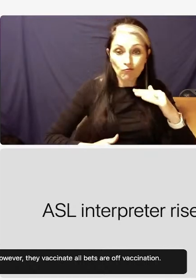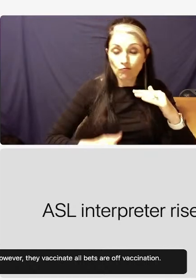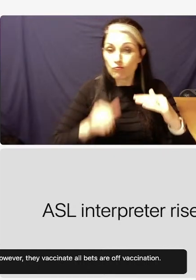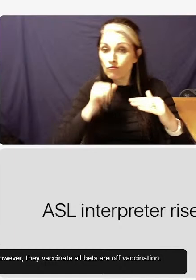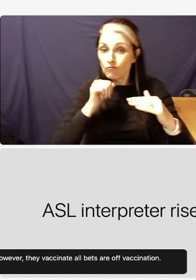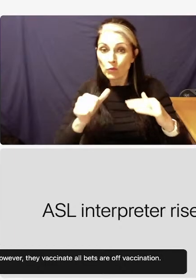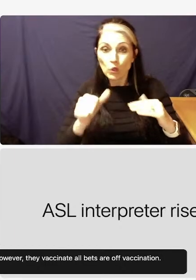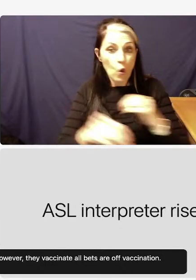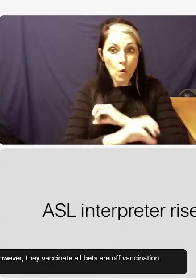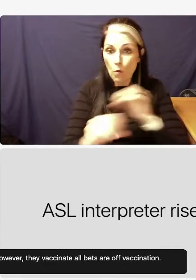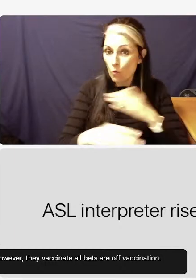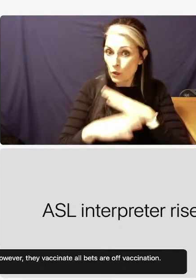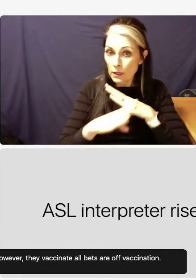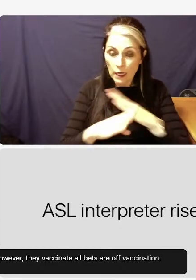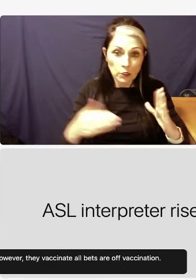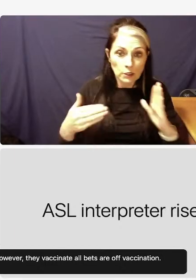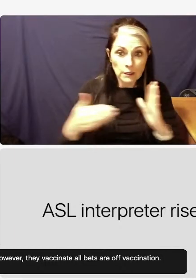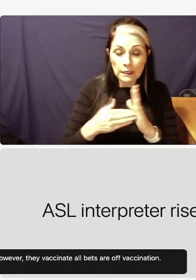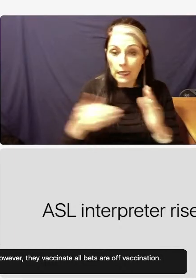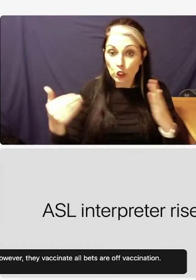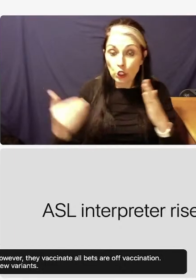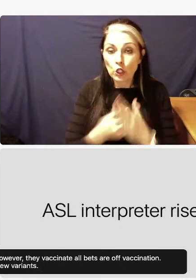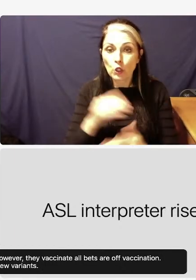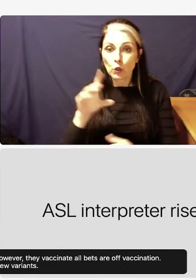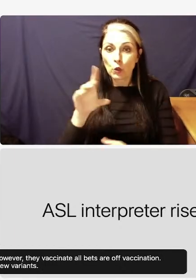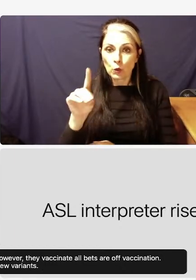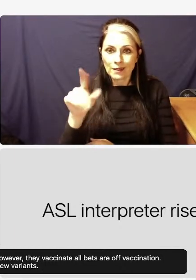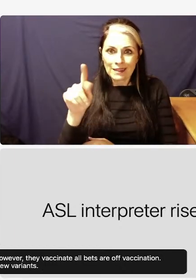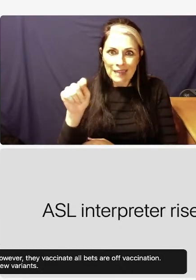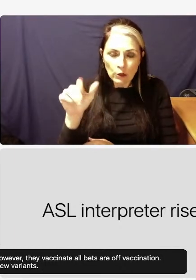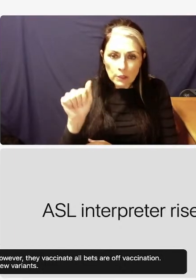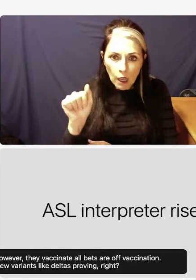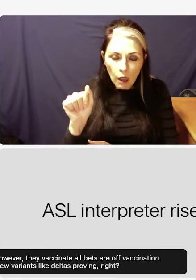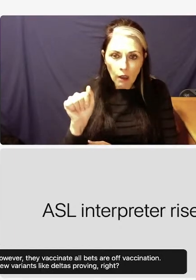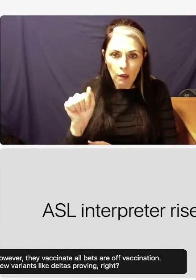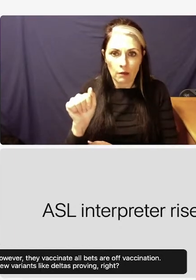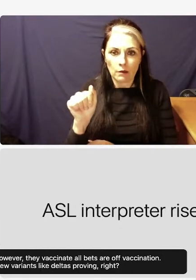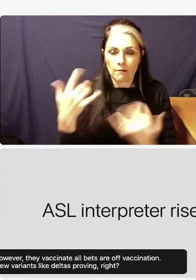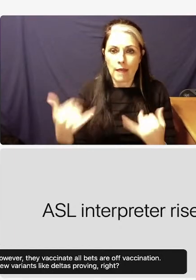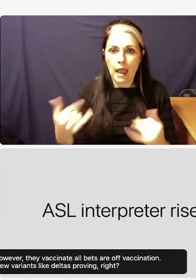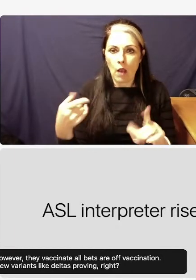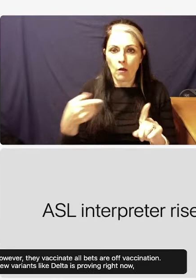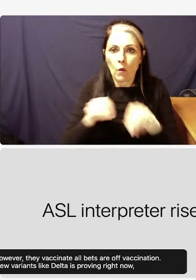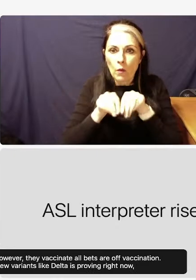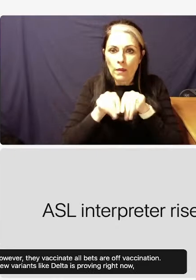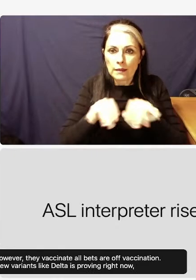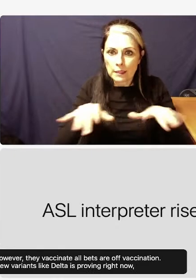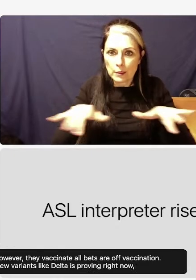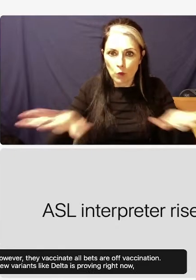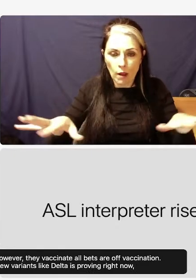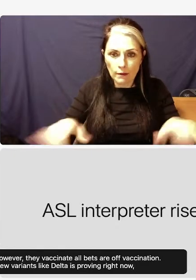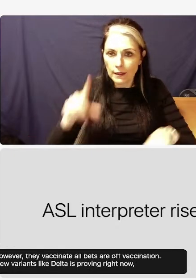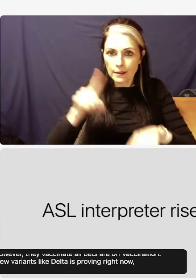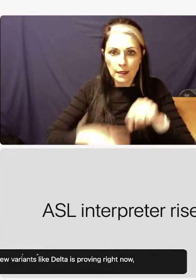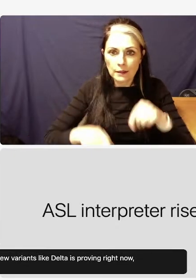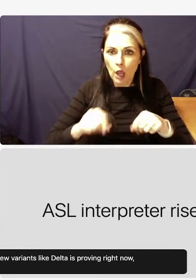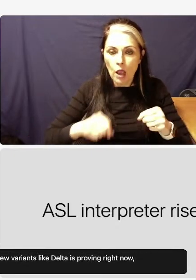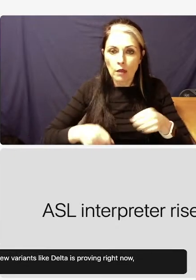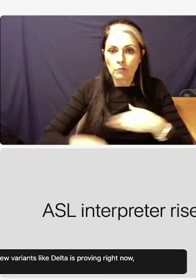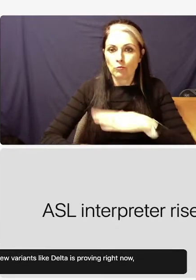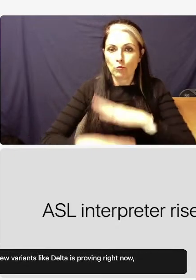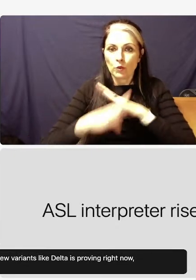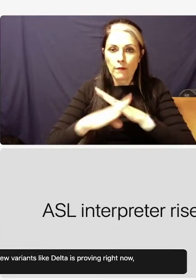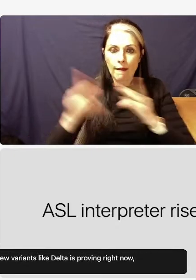almost no protection against new variants like delta is proving right now vaccination doesn't prevent disease nor